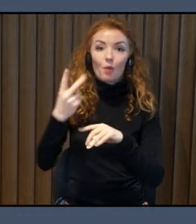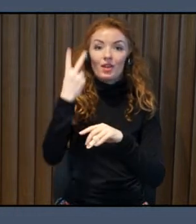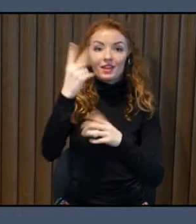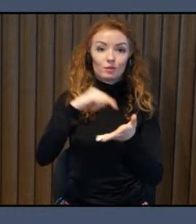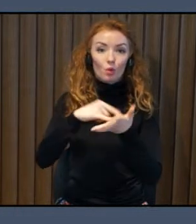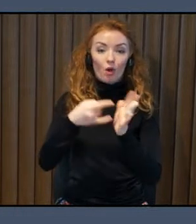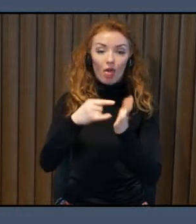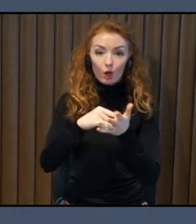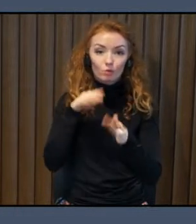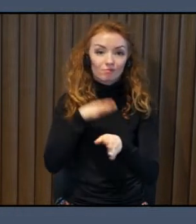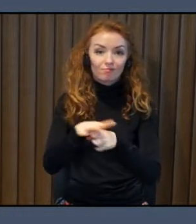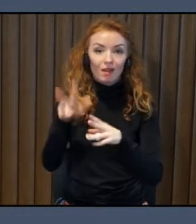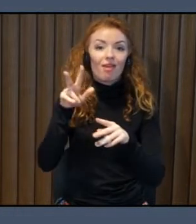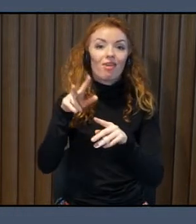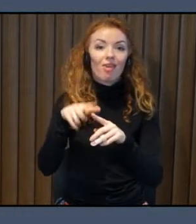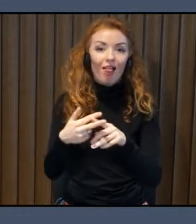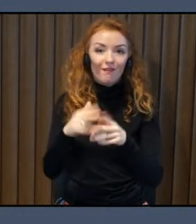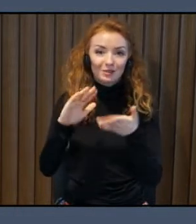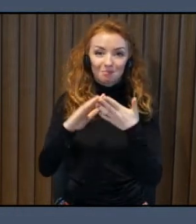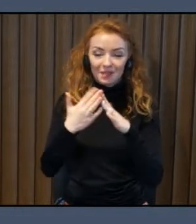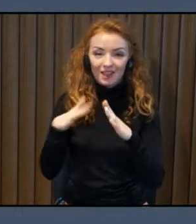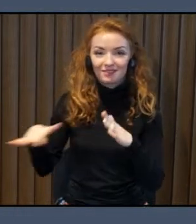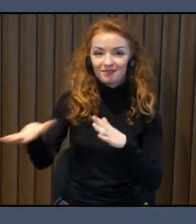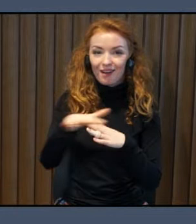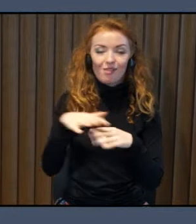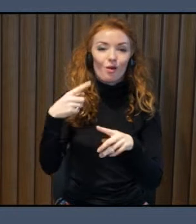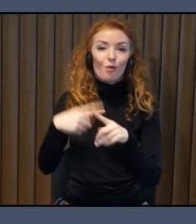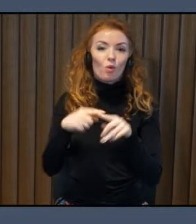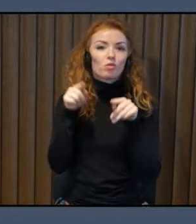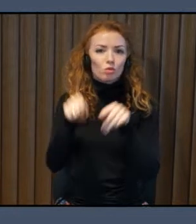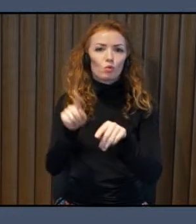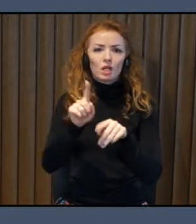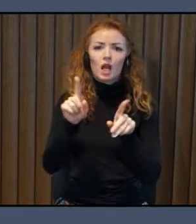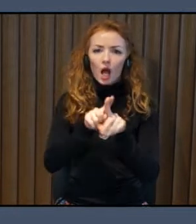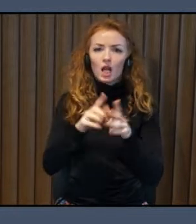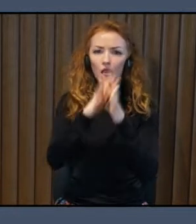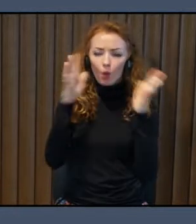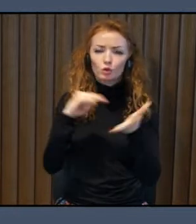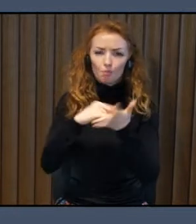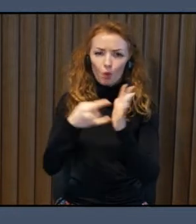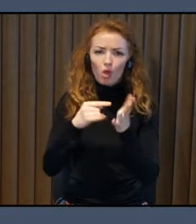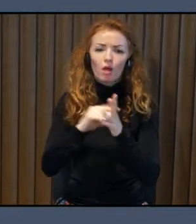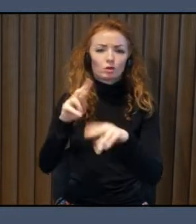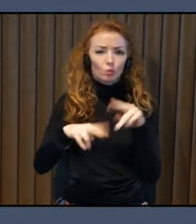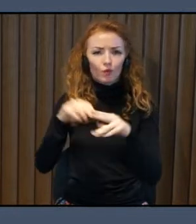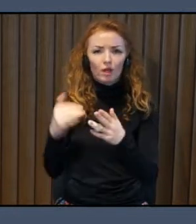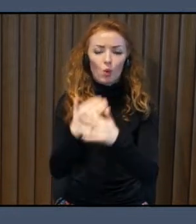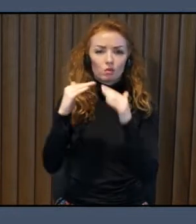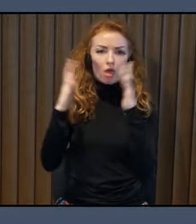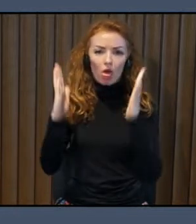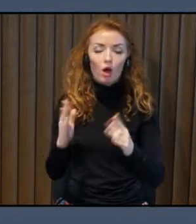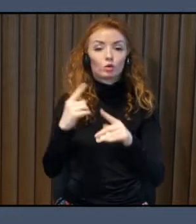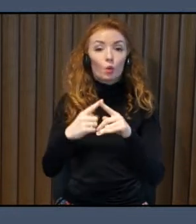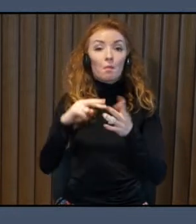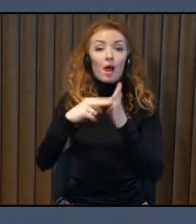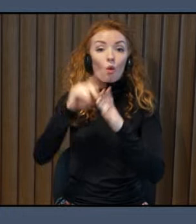specific entrepreneur was thinking about this. Next two projects were implemented by Jelgava municipality. This was